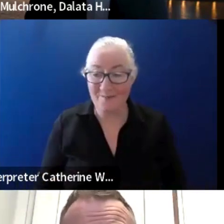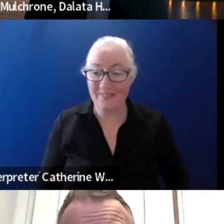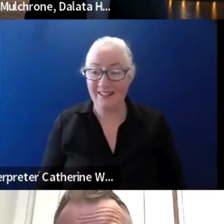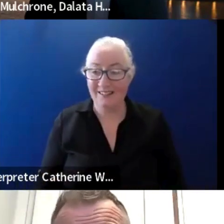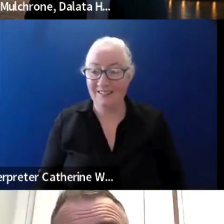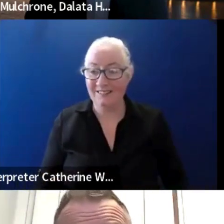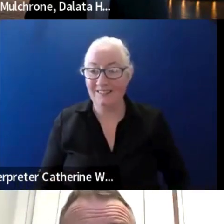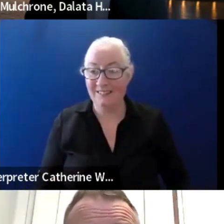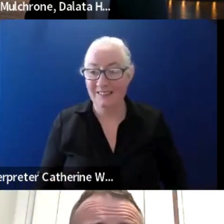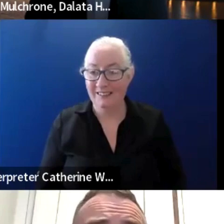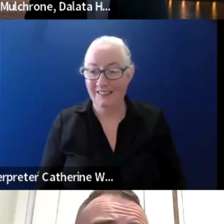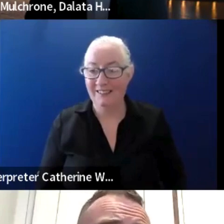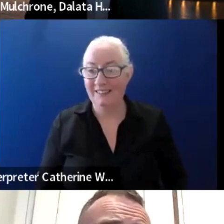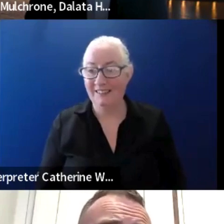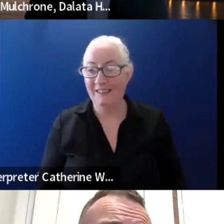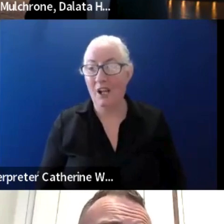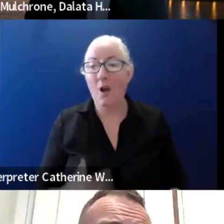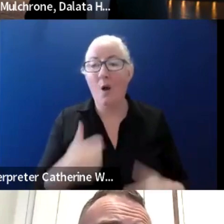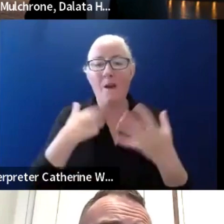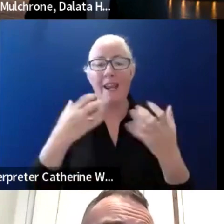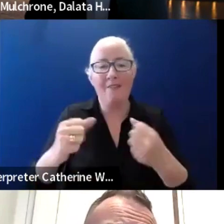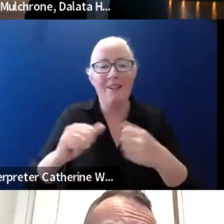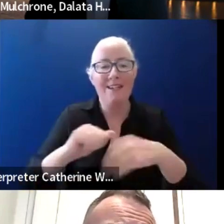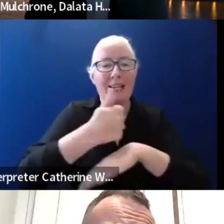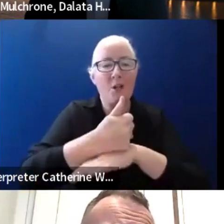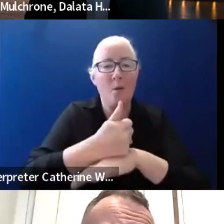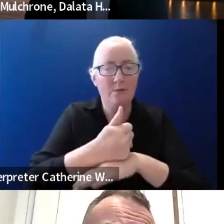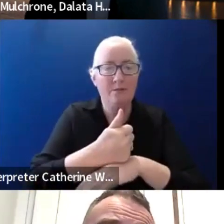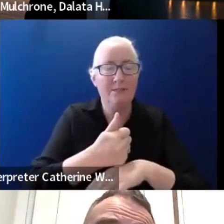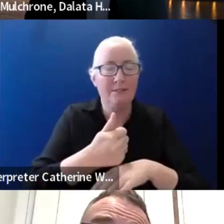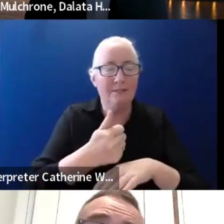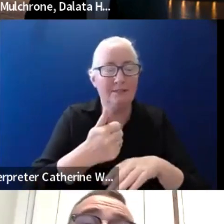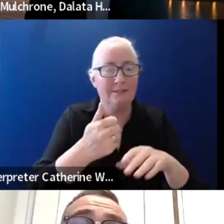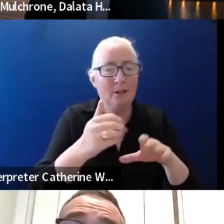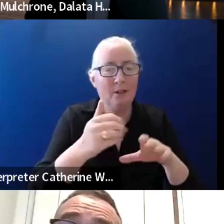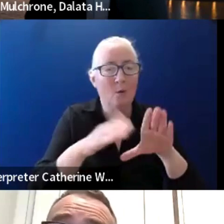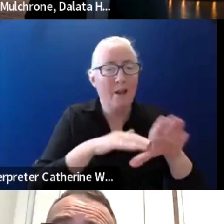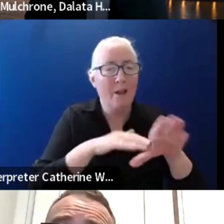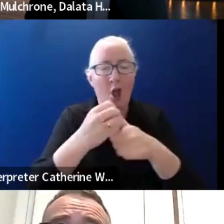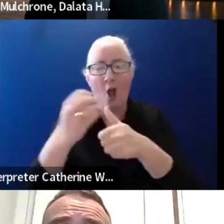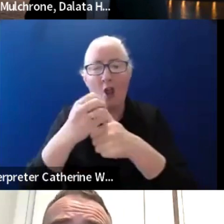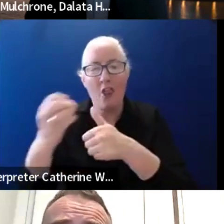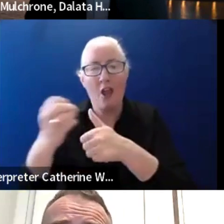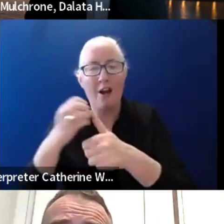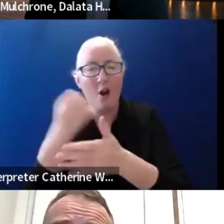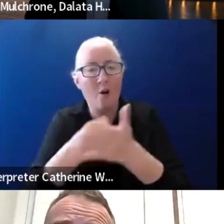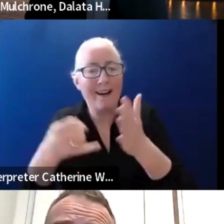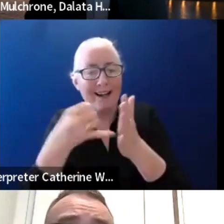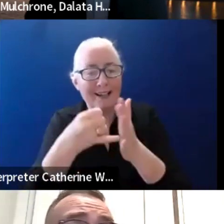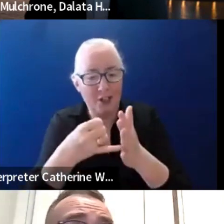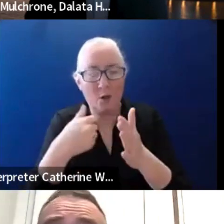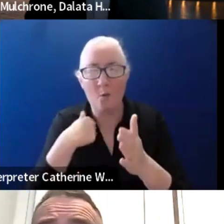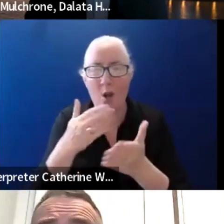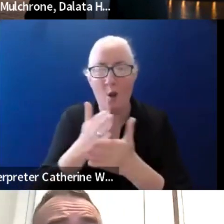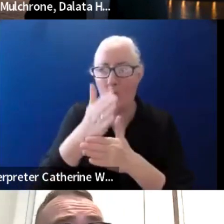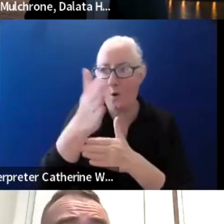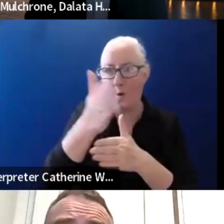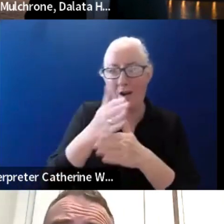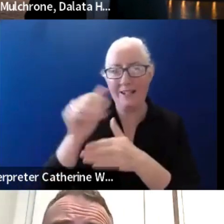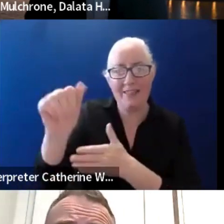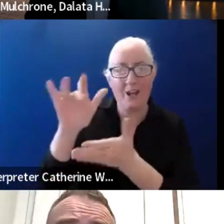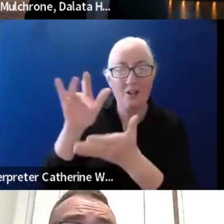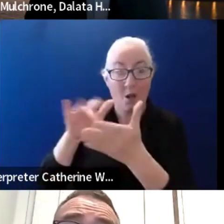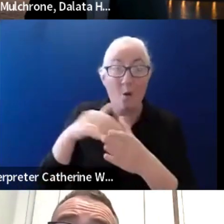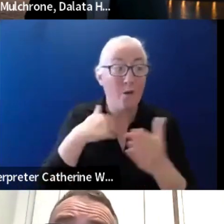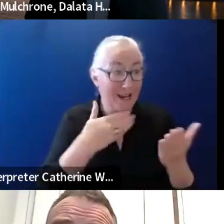have set up some good sessions with different organisations, so that we'll go to their centres with a bus. We'll